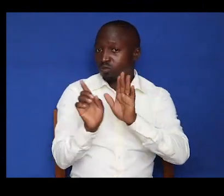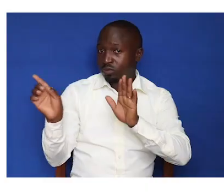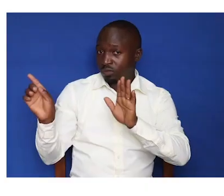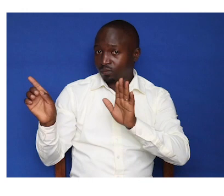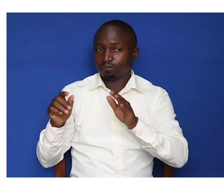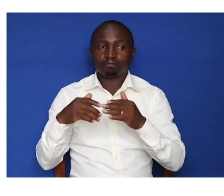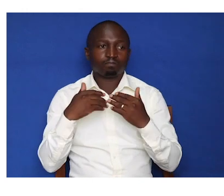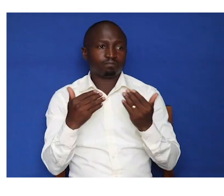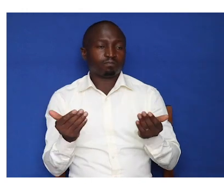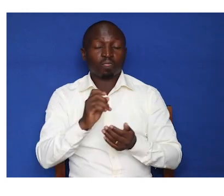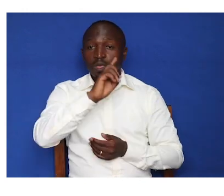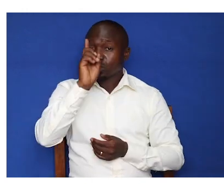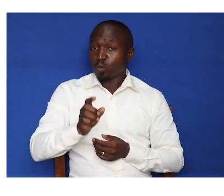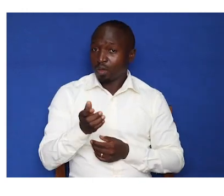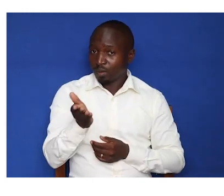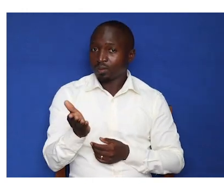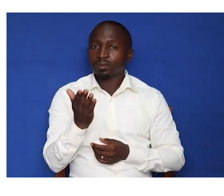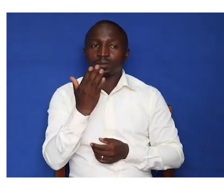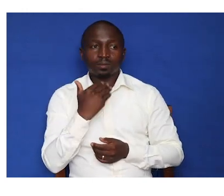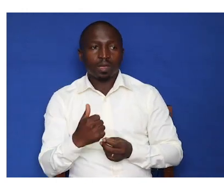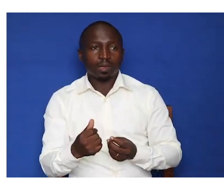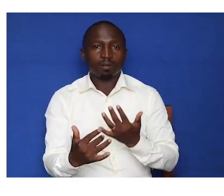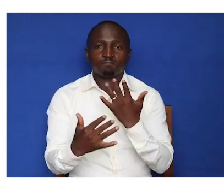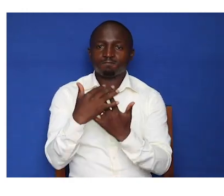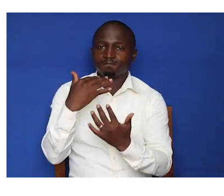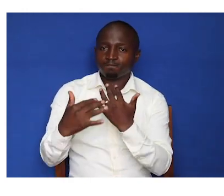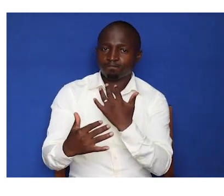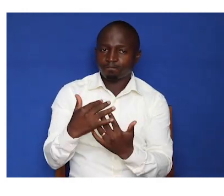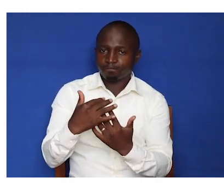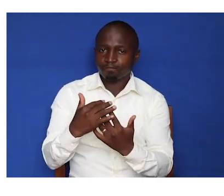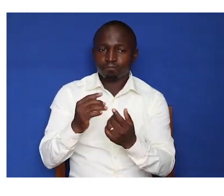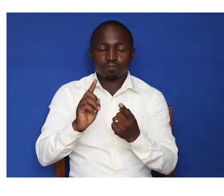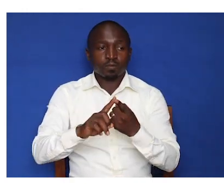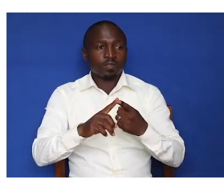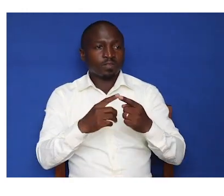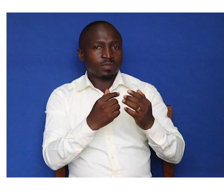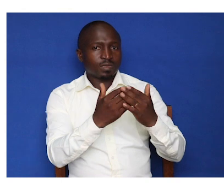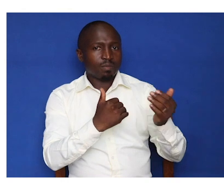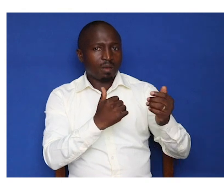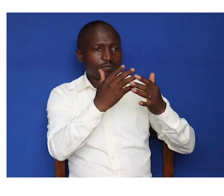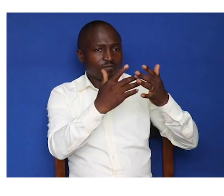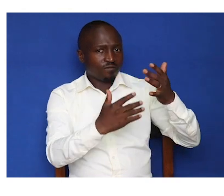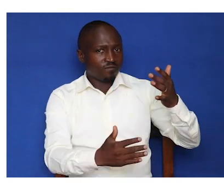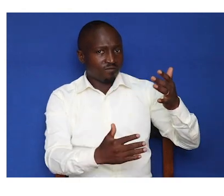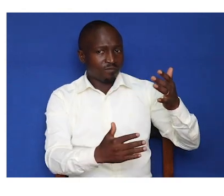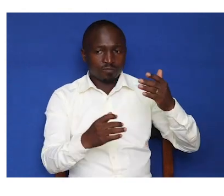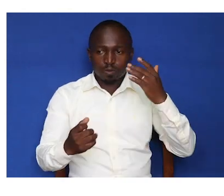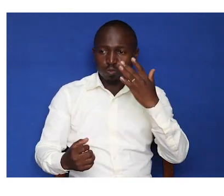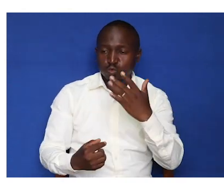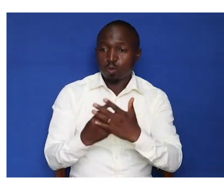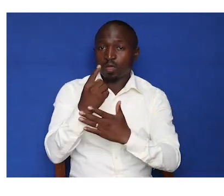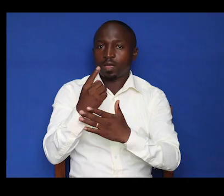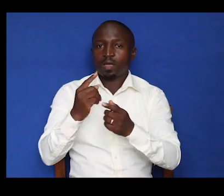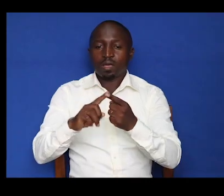have needs us to give multiple interplay factors for the occurrence of ocean